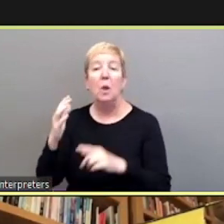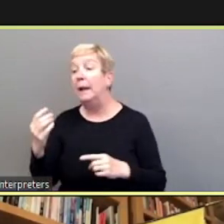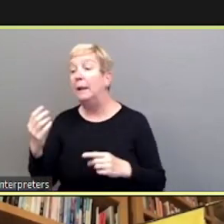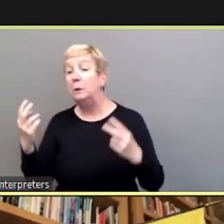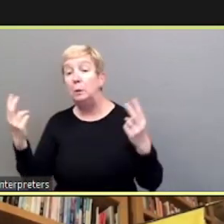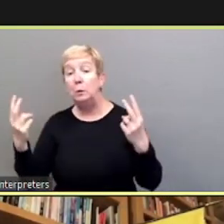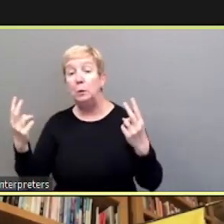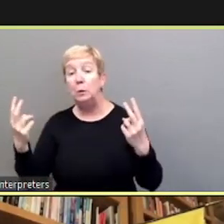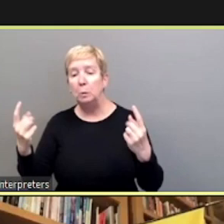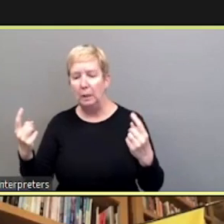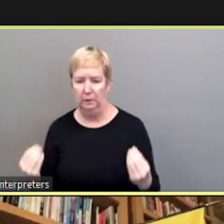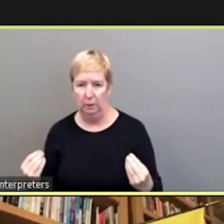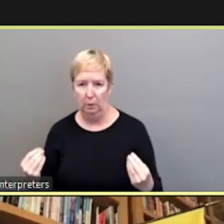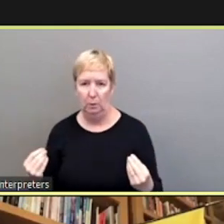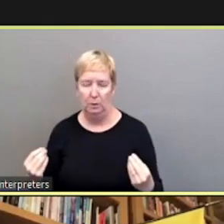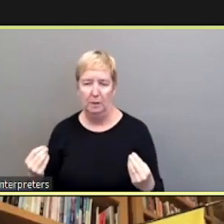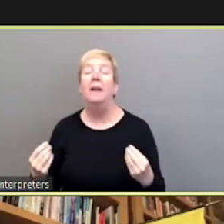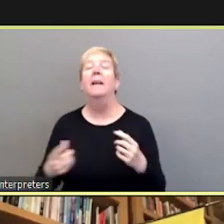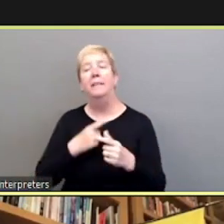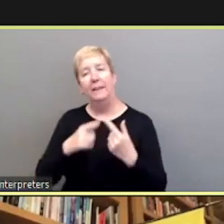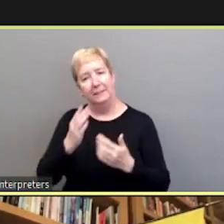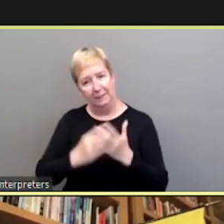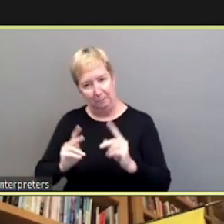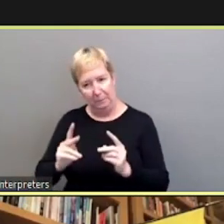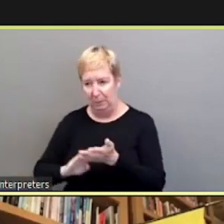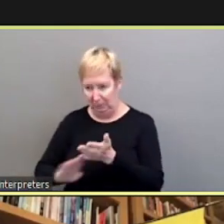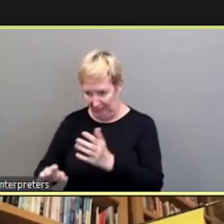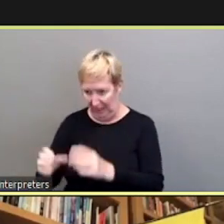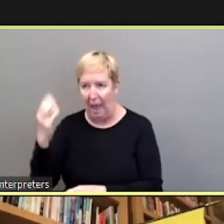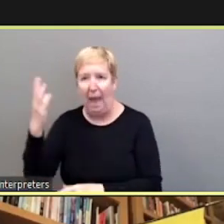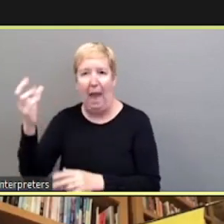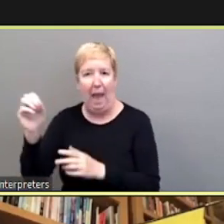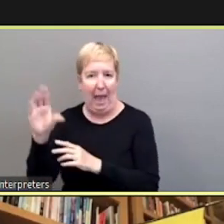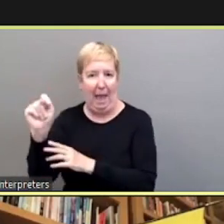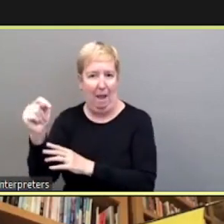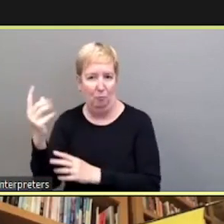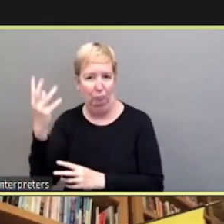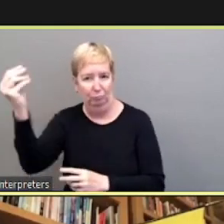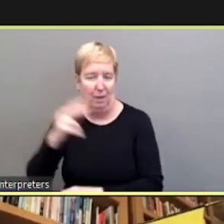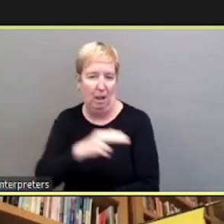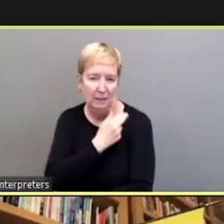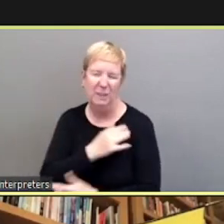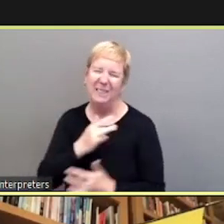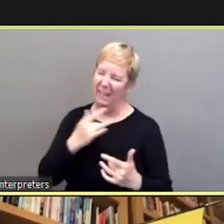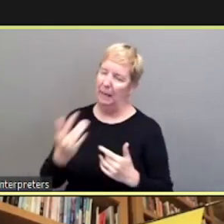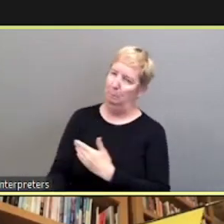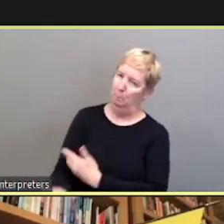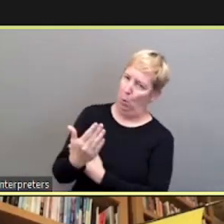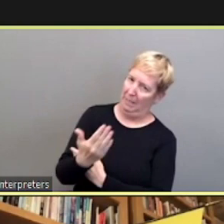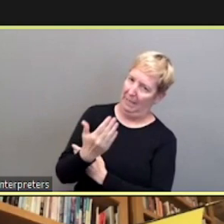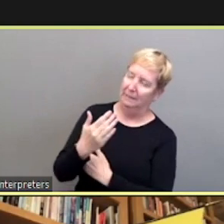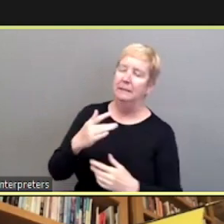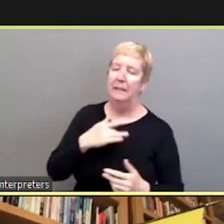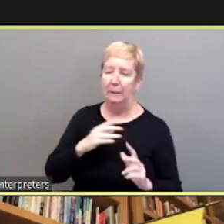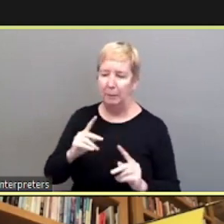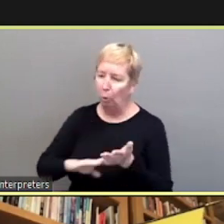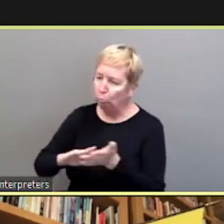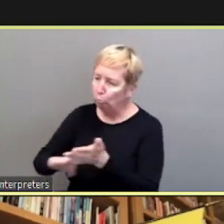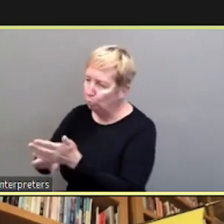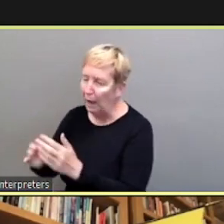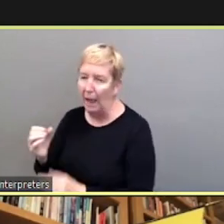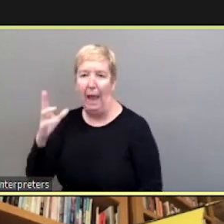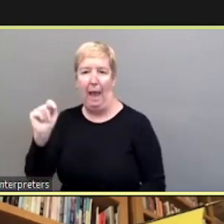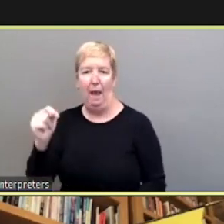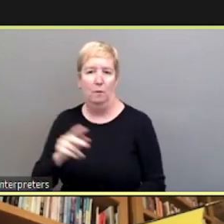but then of course, people are discharged in the mornings, like this morning. And so we have more open beds,